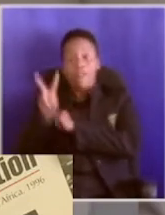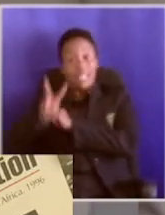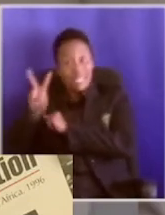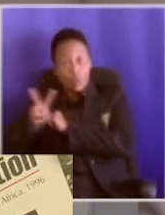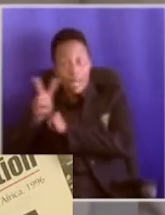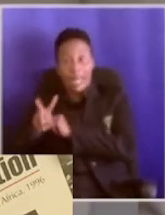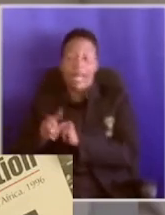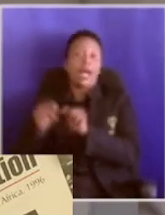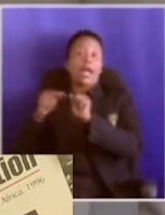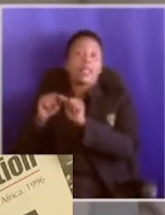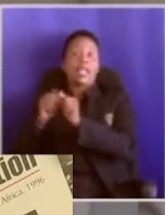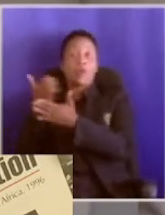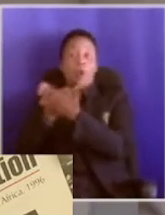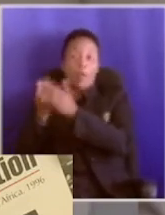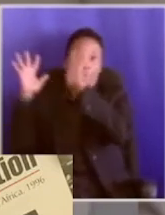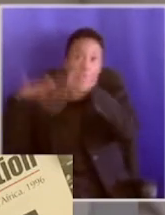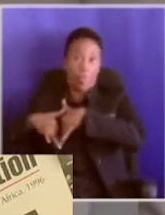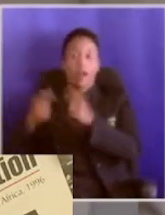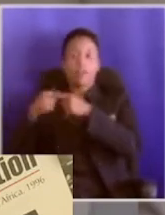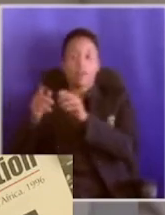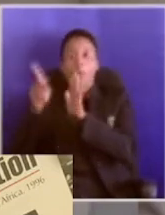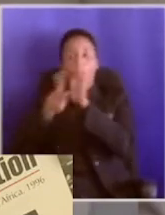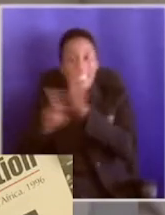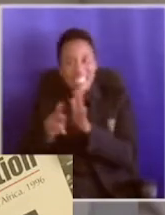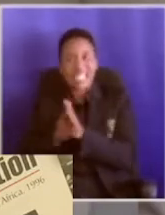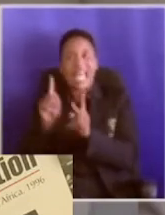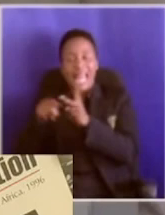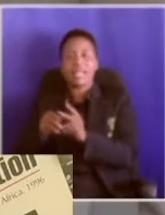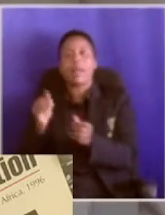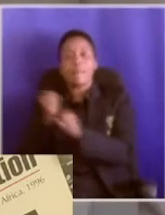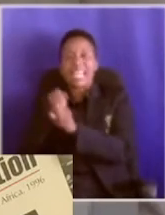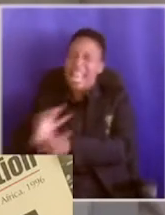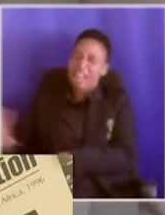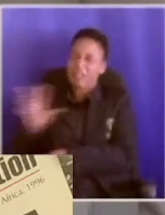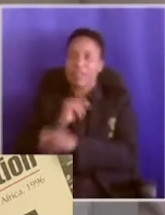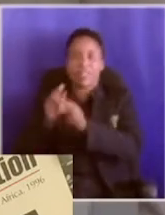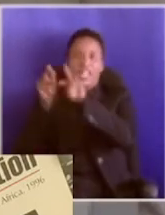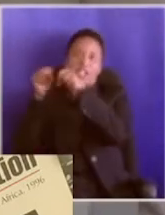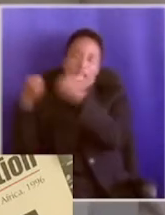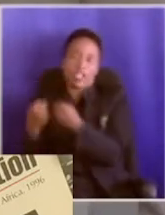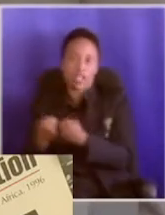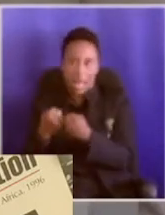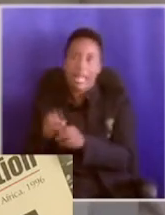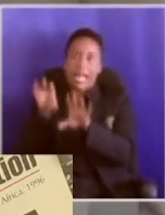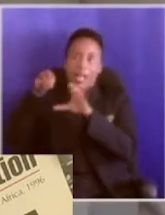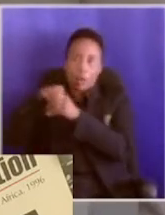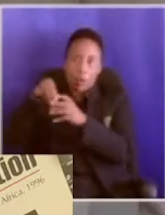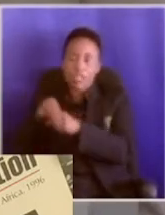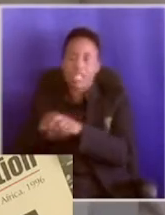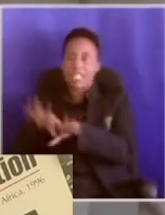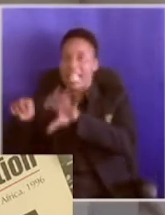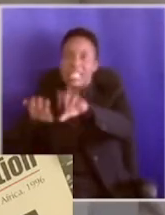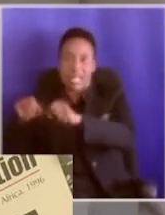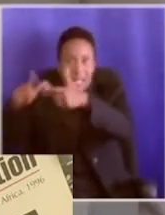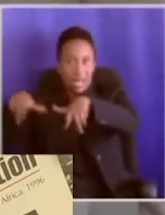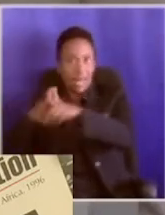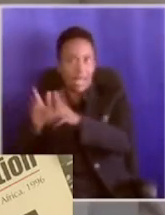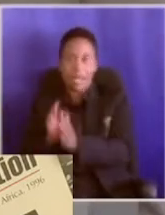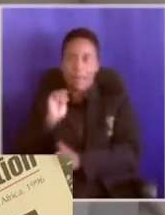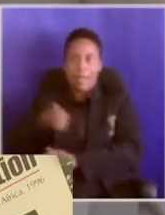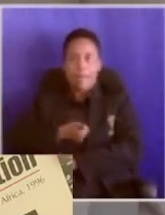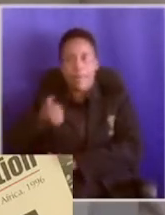due to policies of nationalization, which included expropriation without compensation,